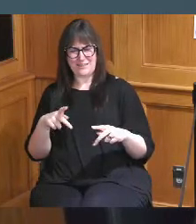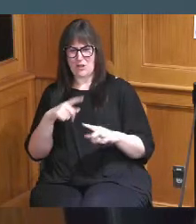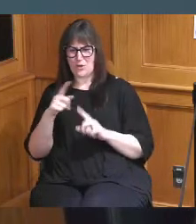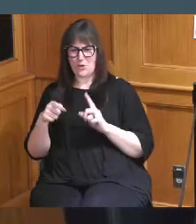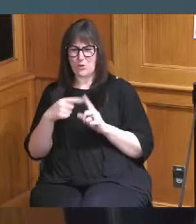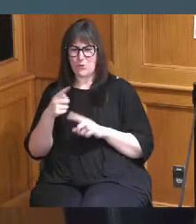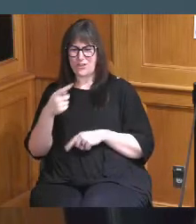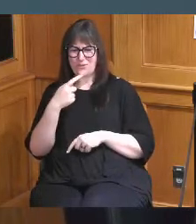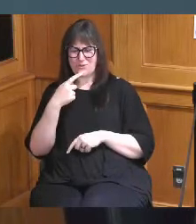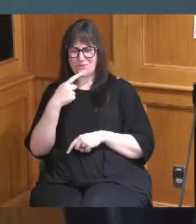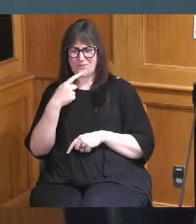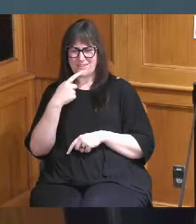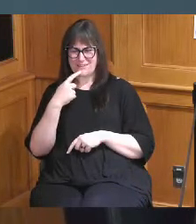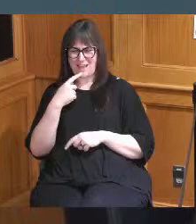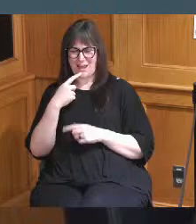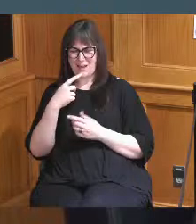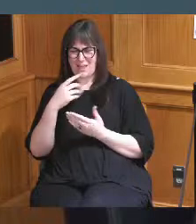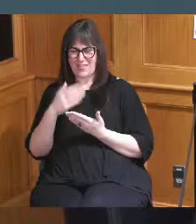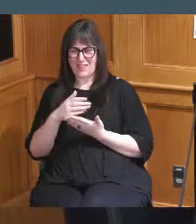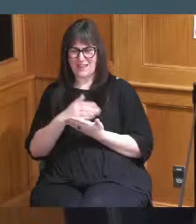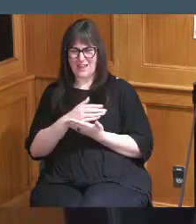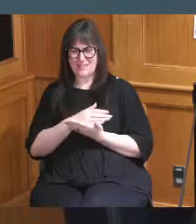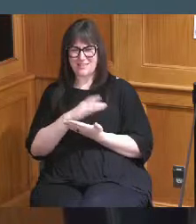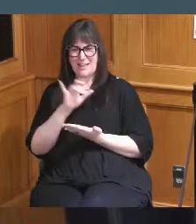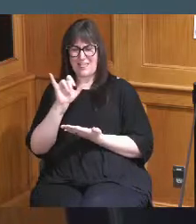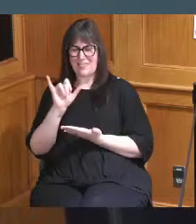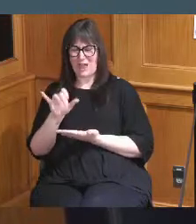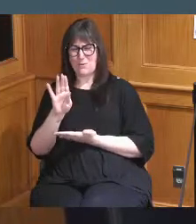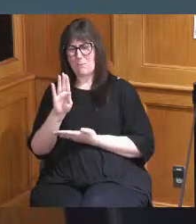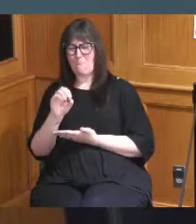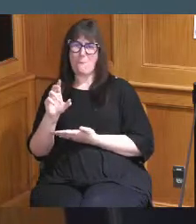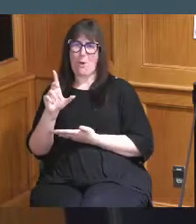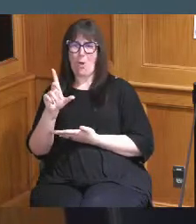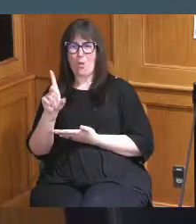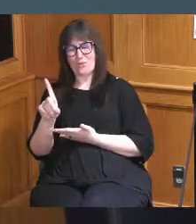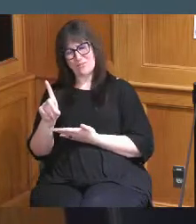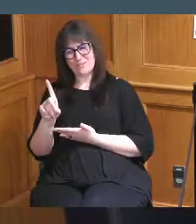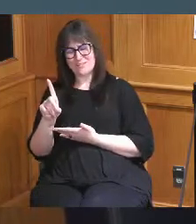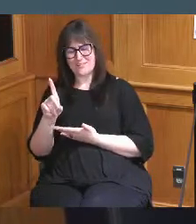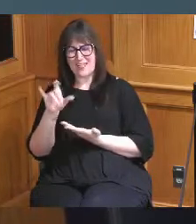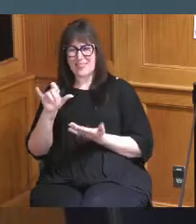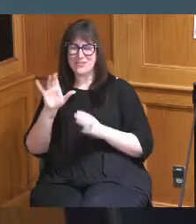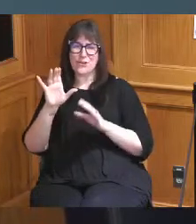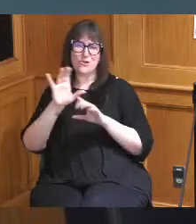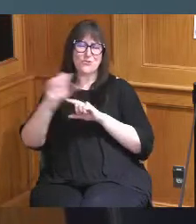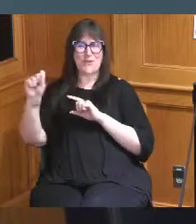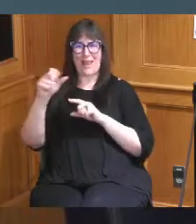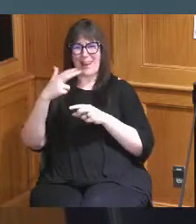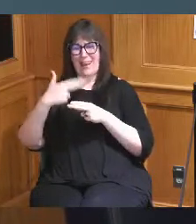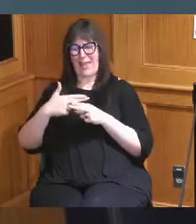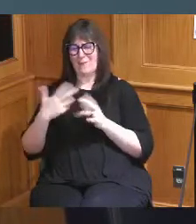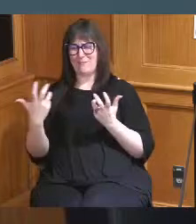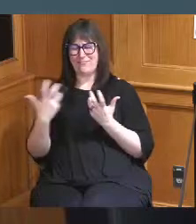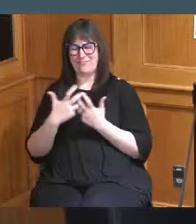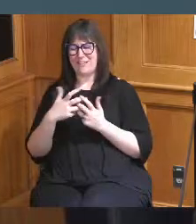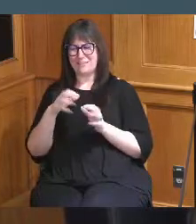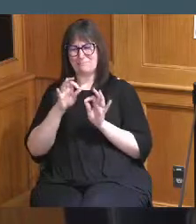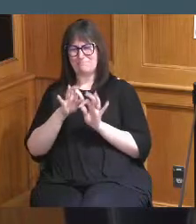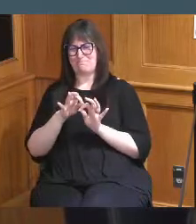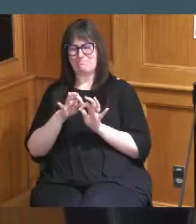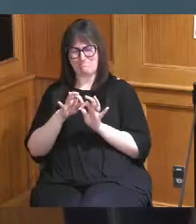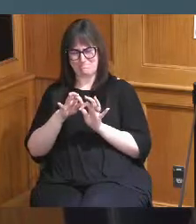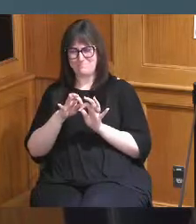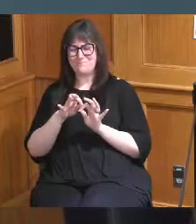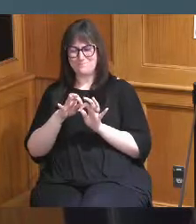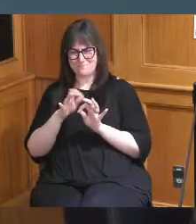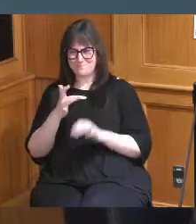with the bold list, that was bold to come up with a name like that. It was a great name. It fits so perfectly.